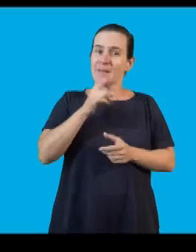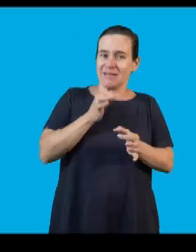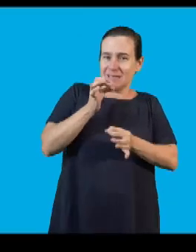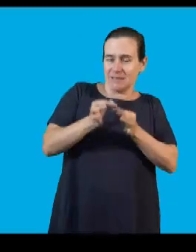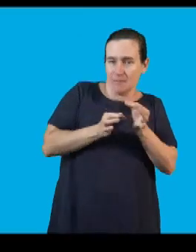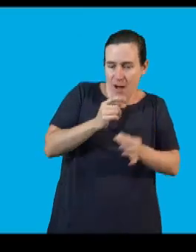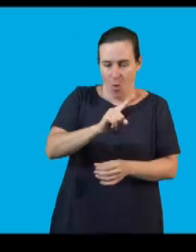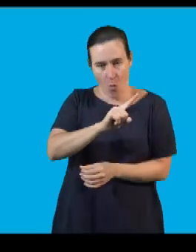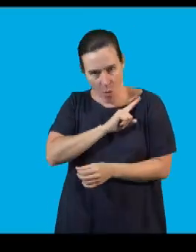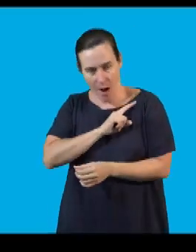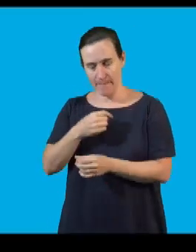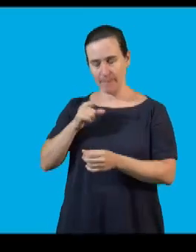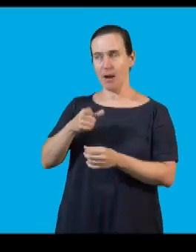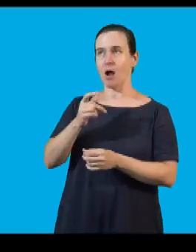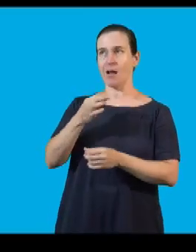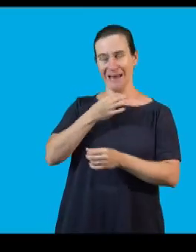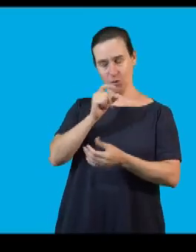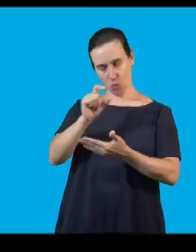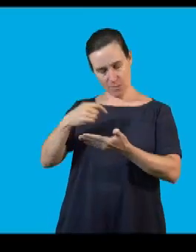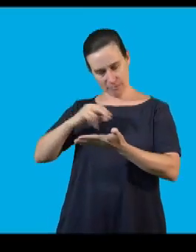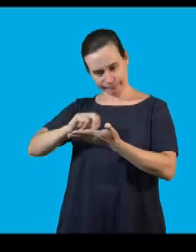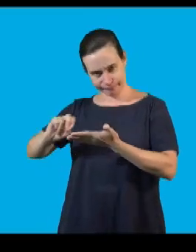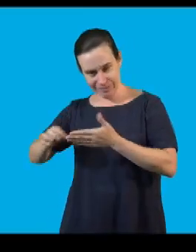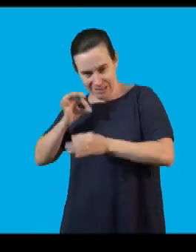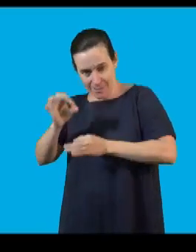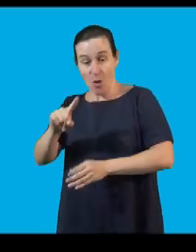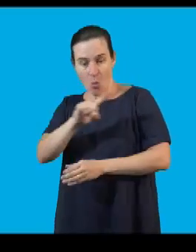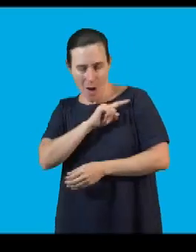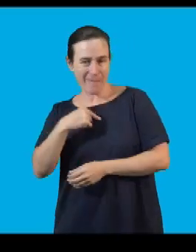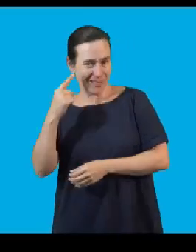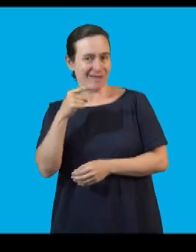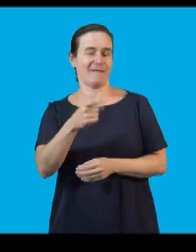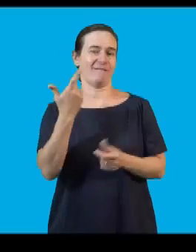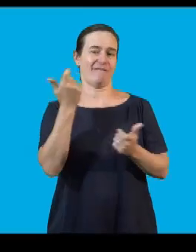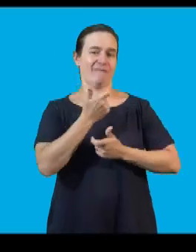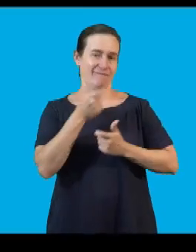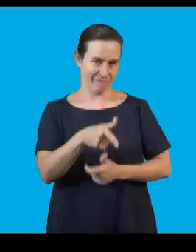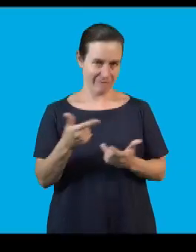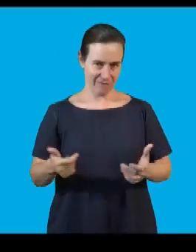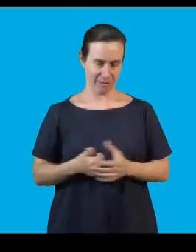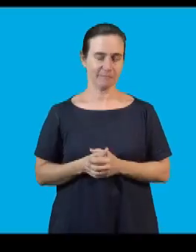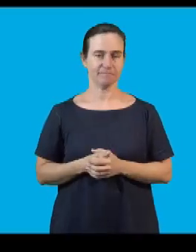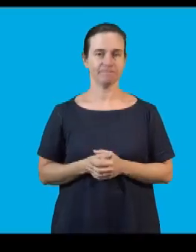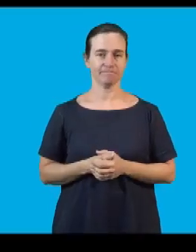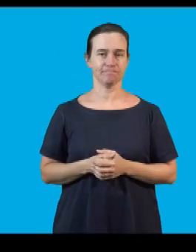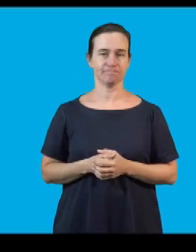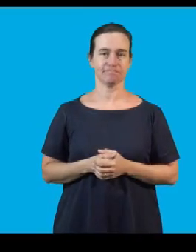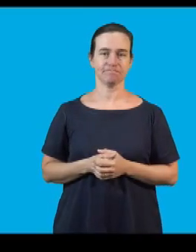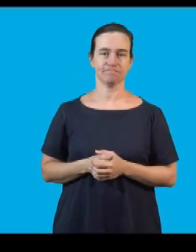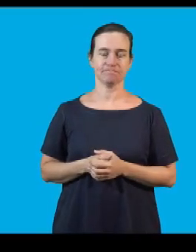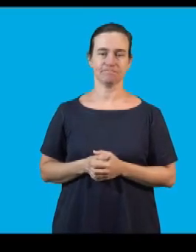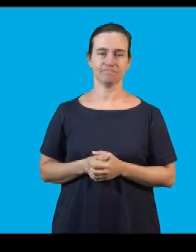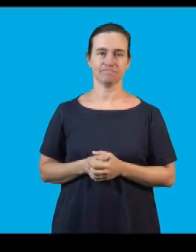to articulate that in words. So you need to use the correct vocabulary in order to express the